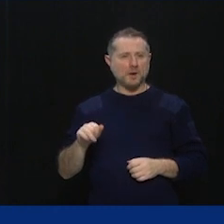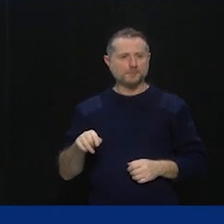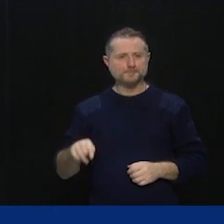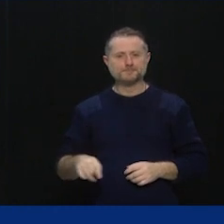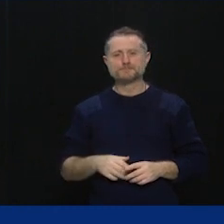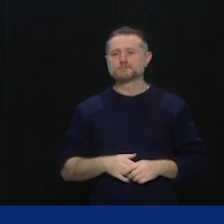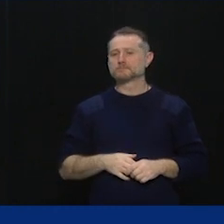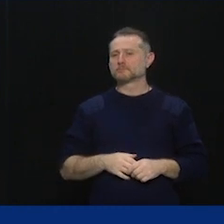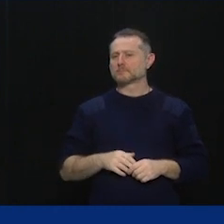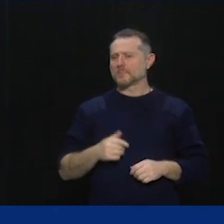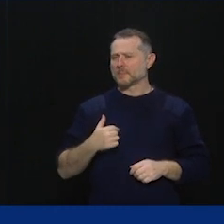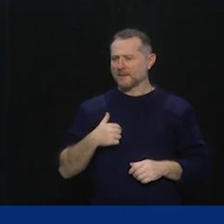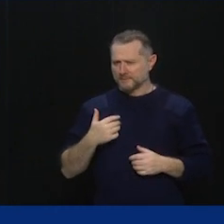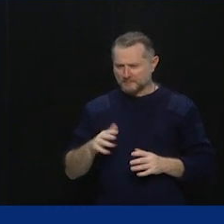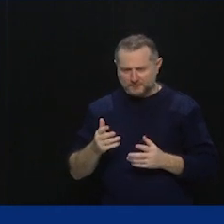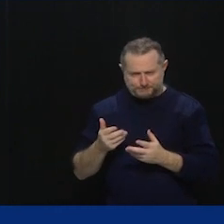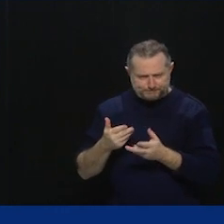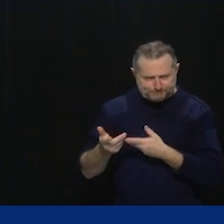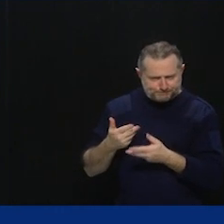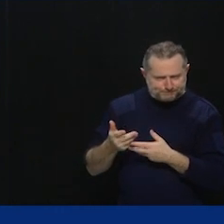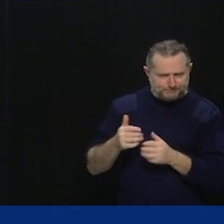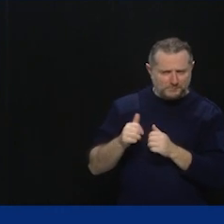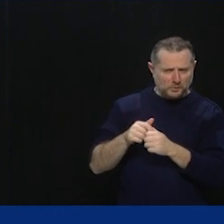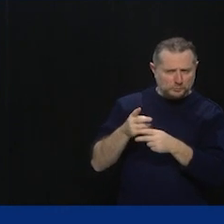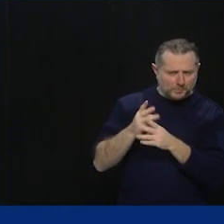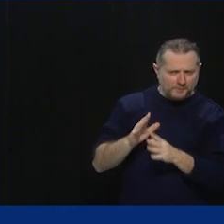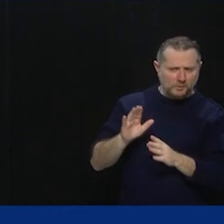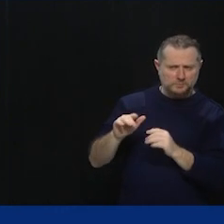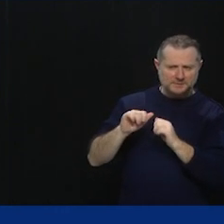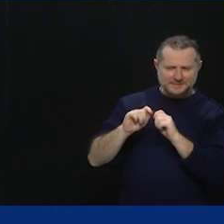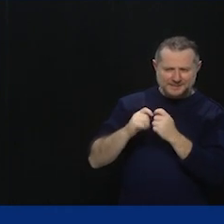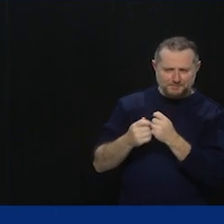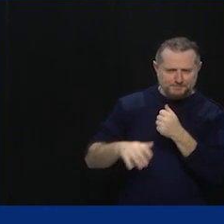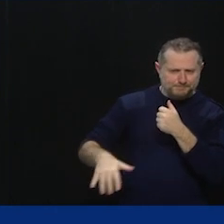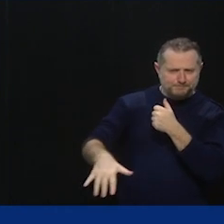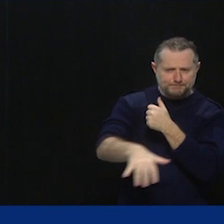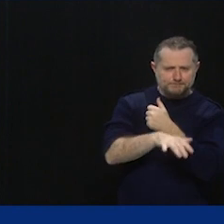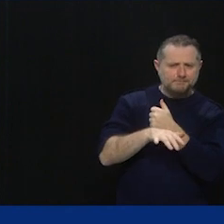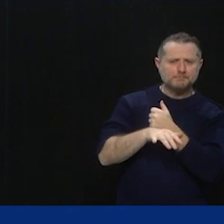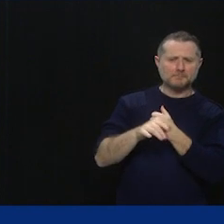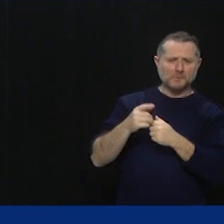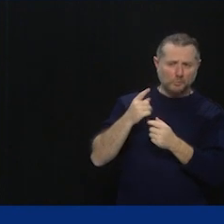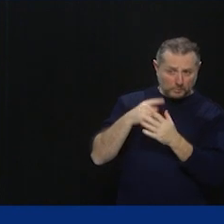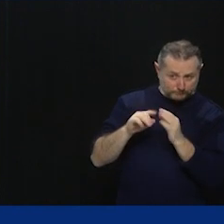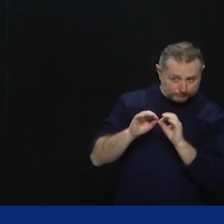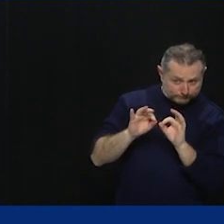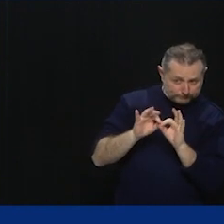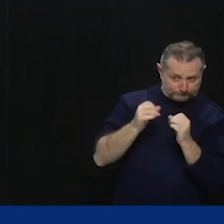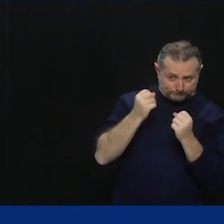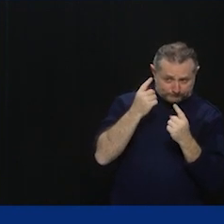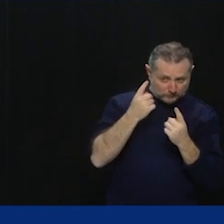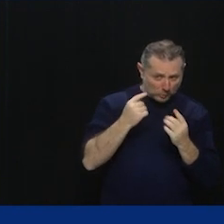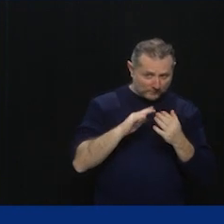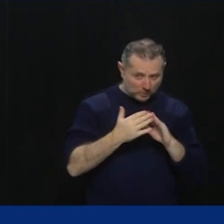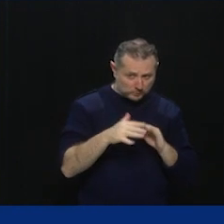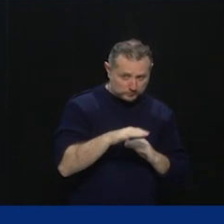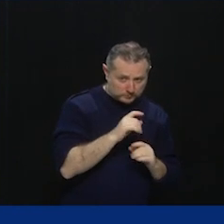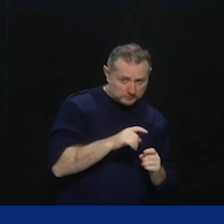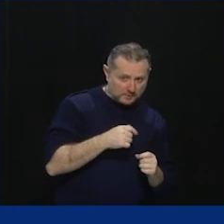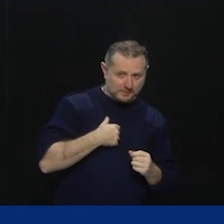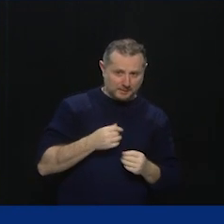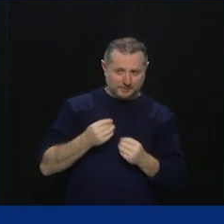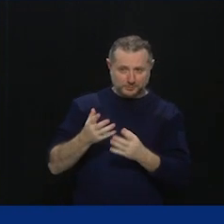we knew what the community wanted and needed, and that we were going to provide that infrastructure and the design. As I believe everyone